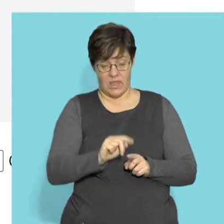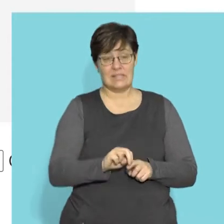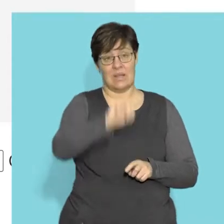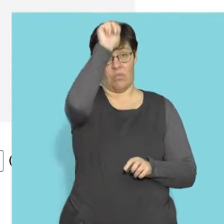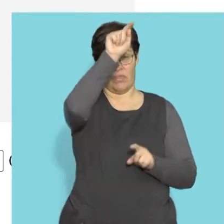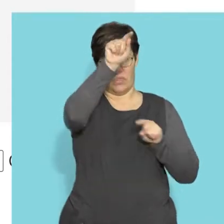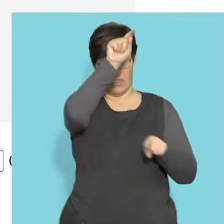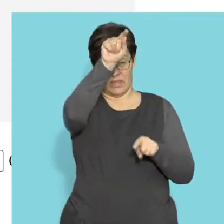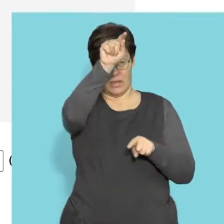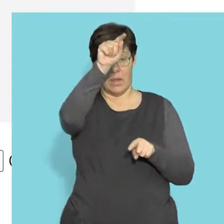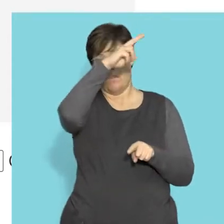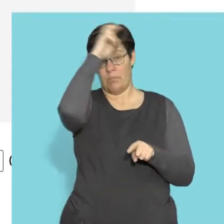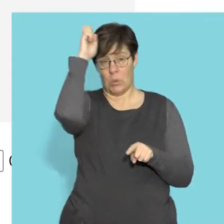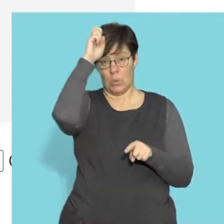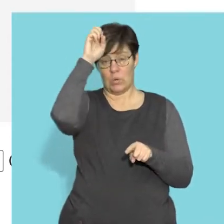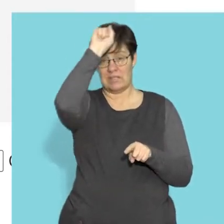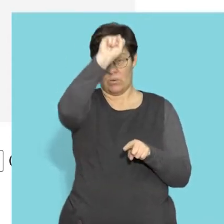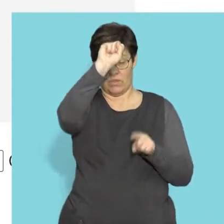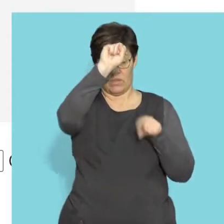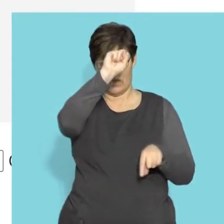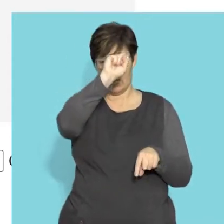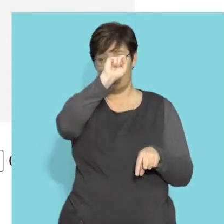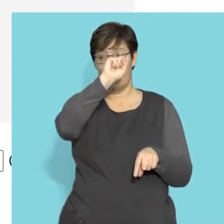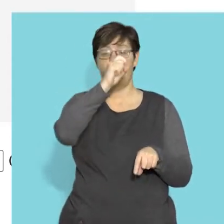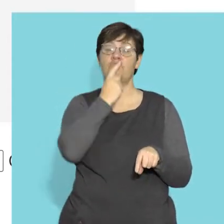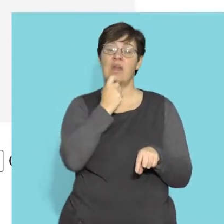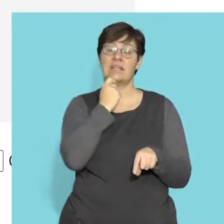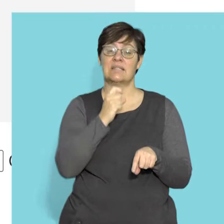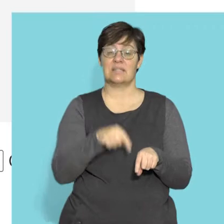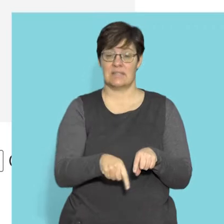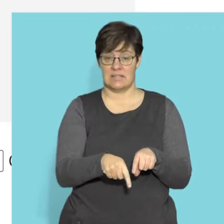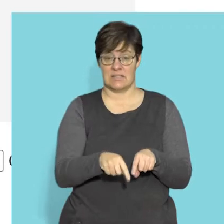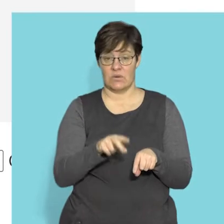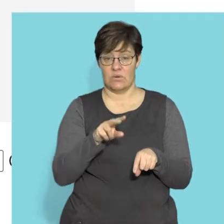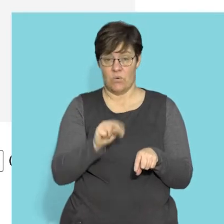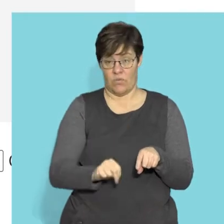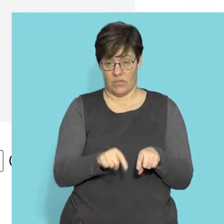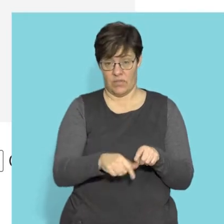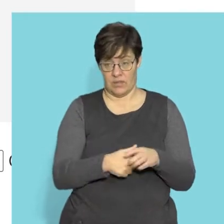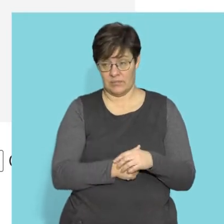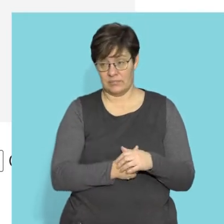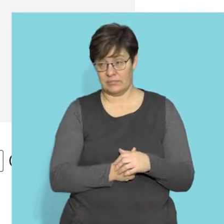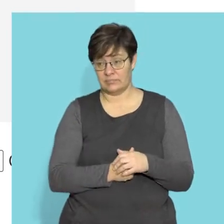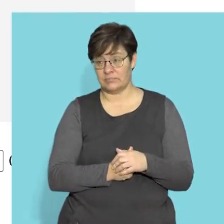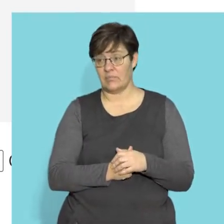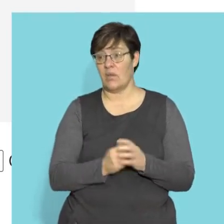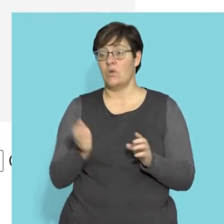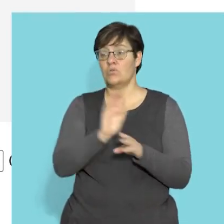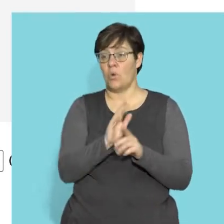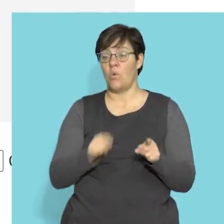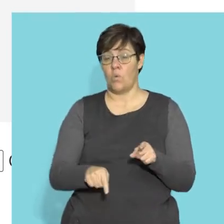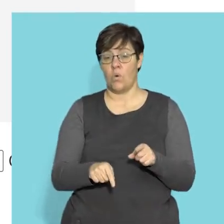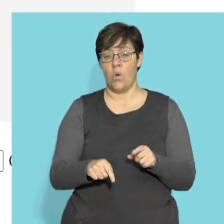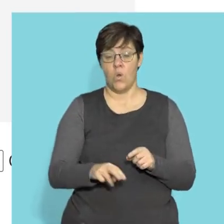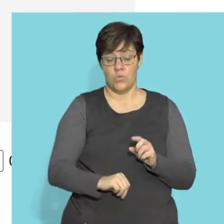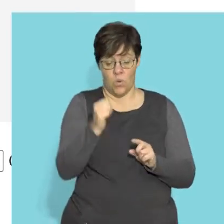can recognize that the field lines are going from north to south, and we